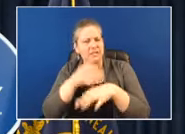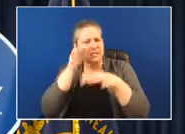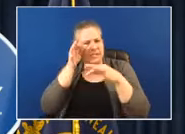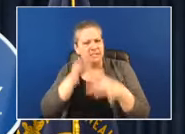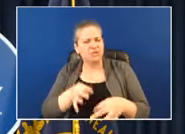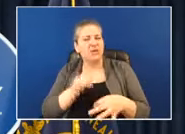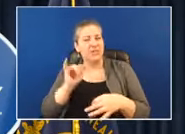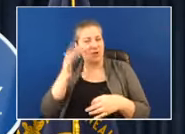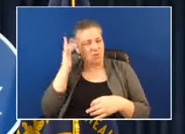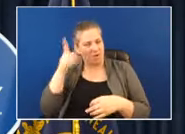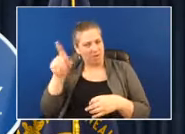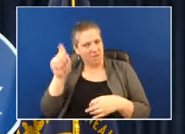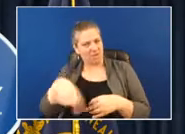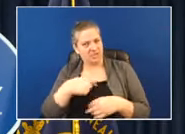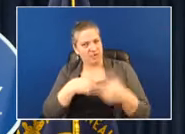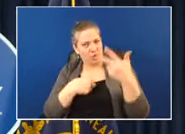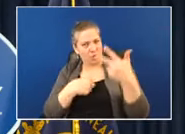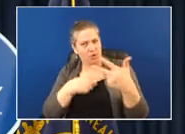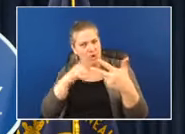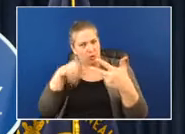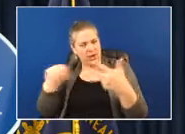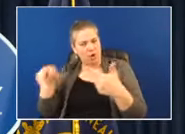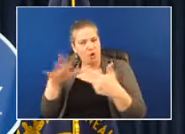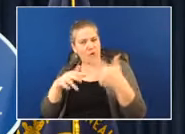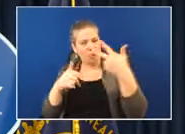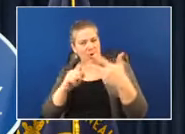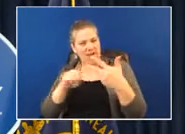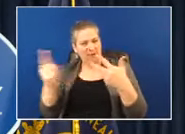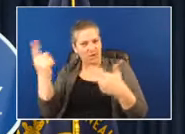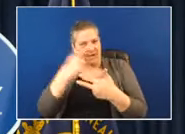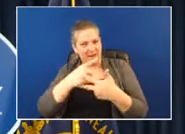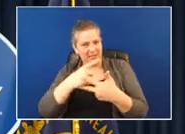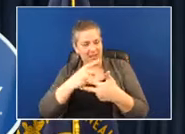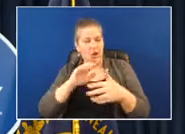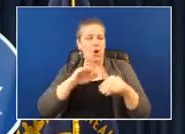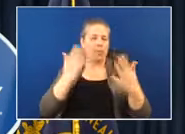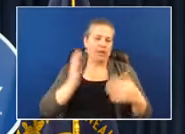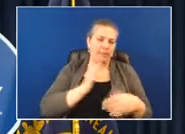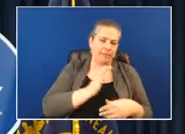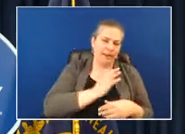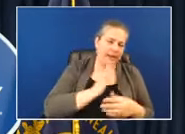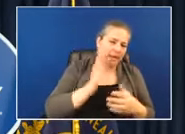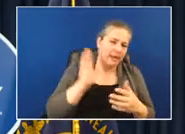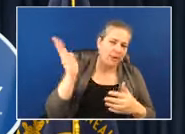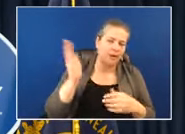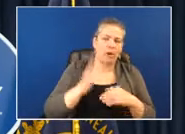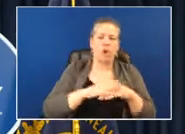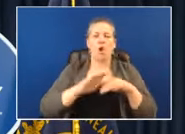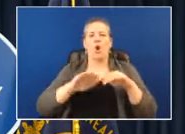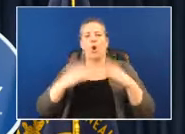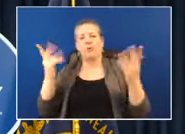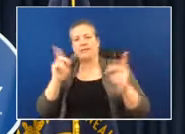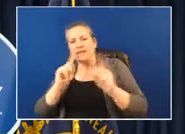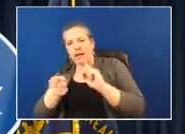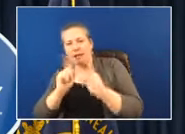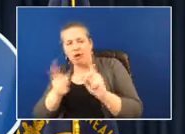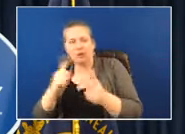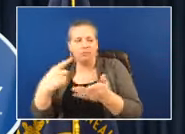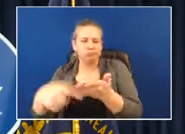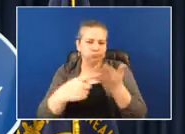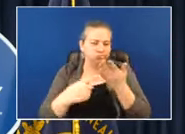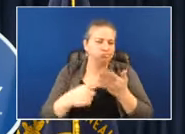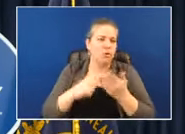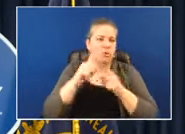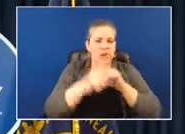supposed to be three readings on three separate days, open committee hearings, open dialogue, questions that people answer,